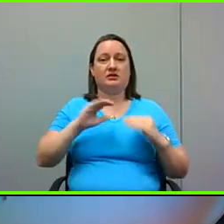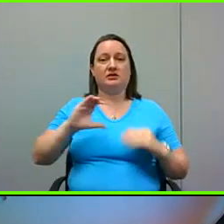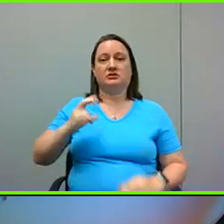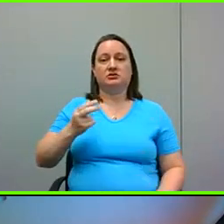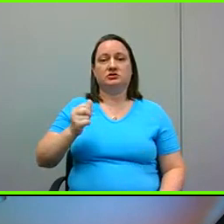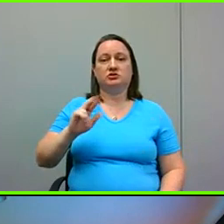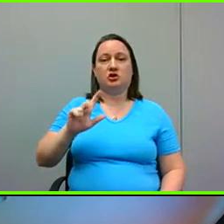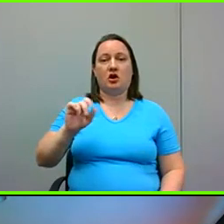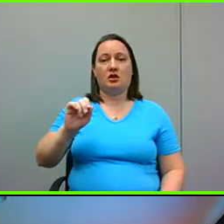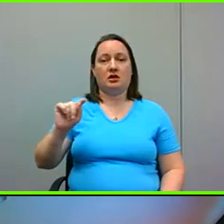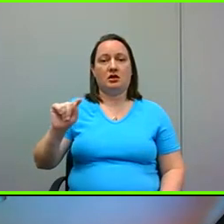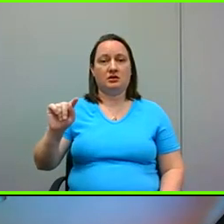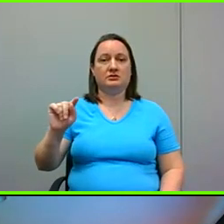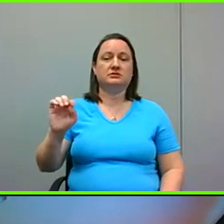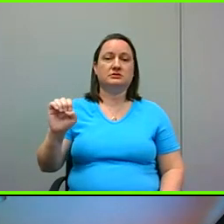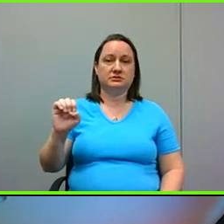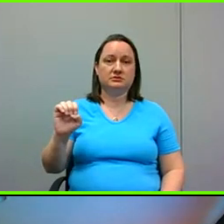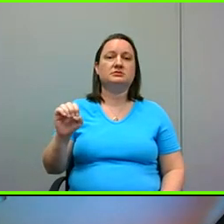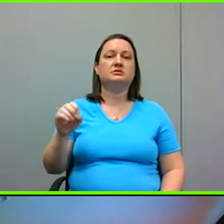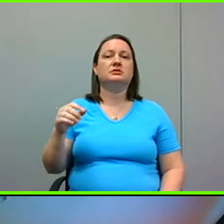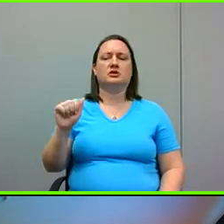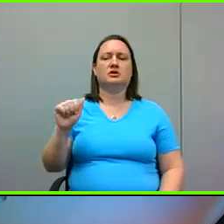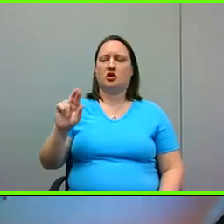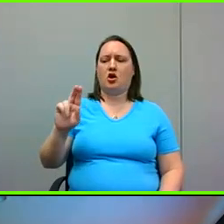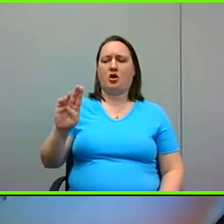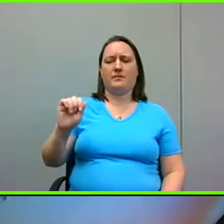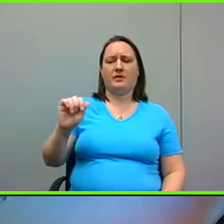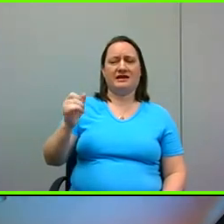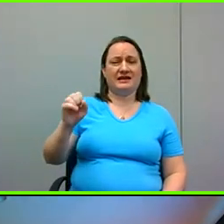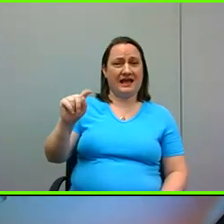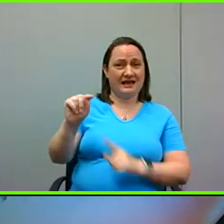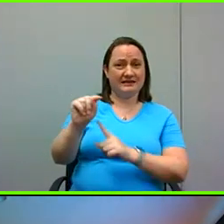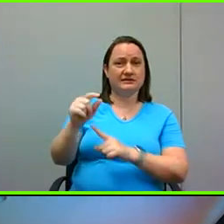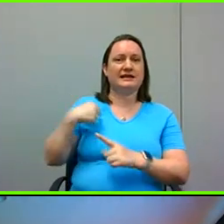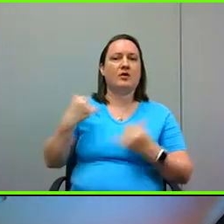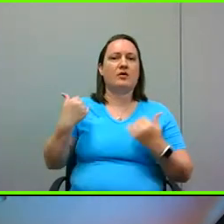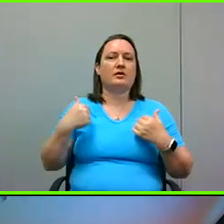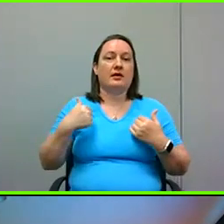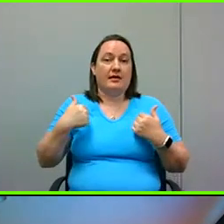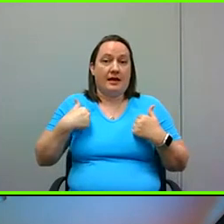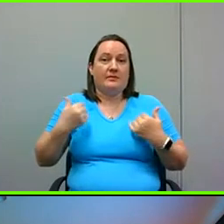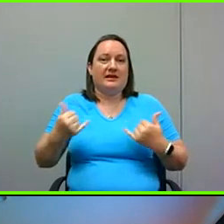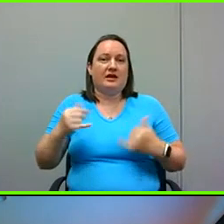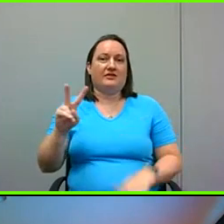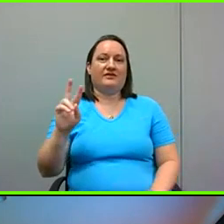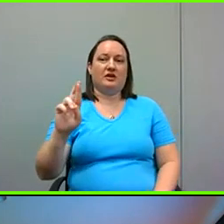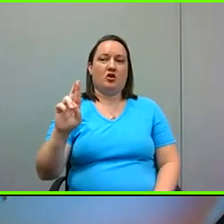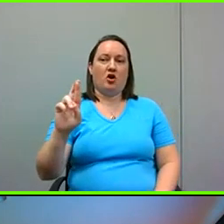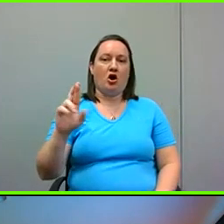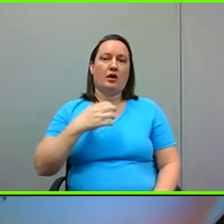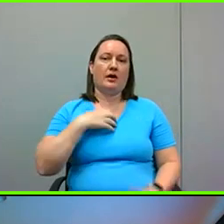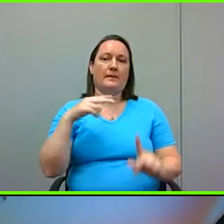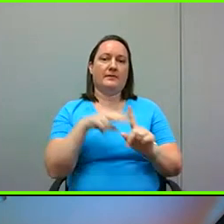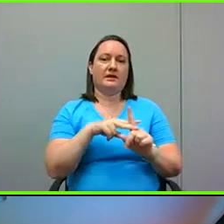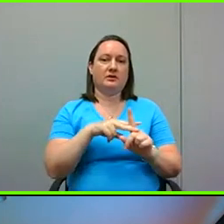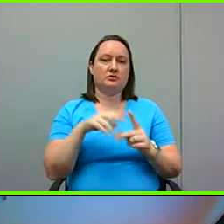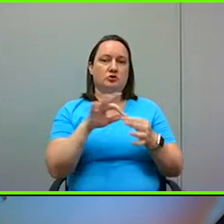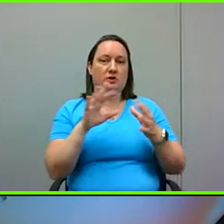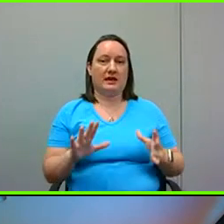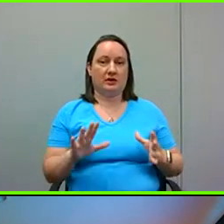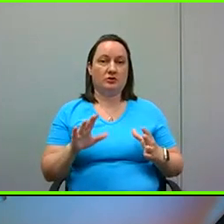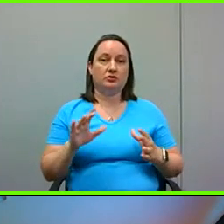Arbogast, and I am now working as the VR appeals coordinator. So any consumer who